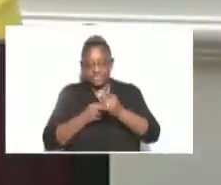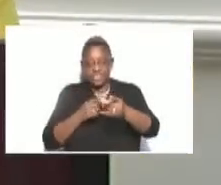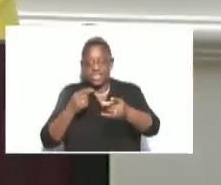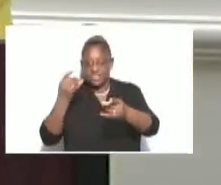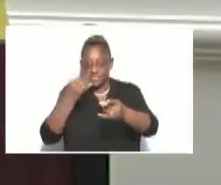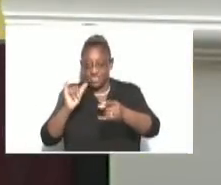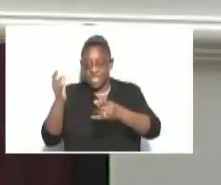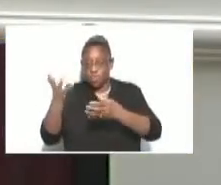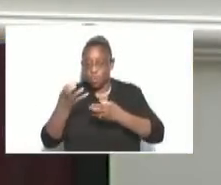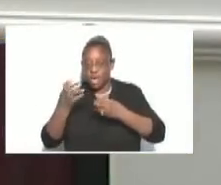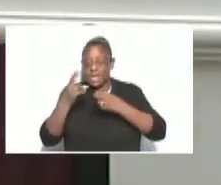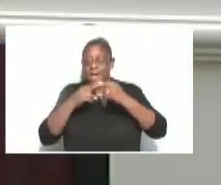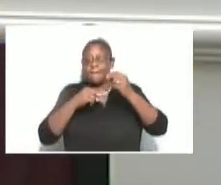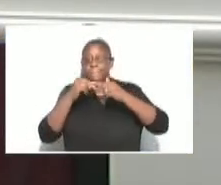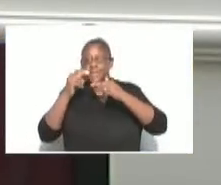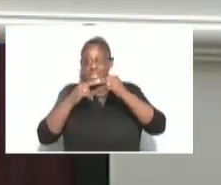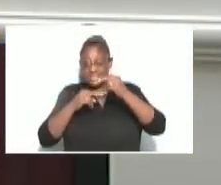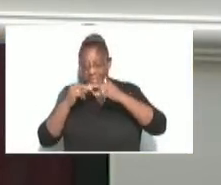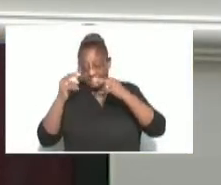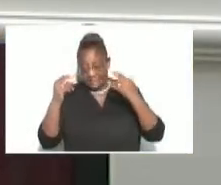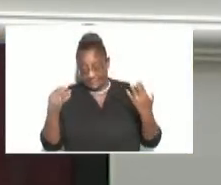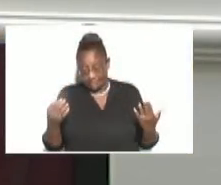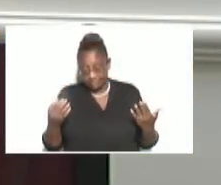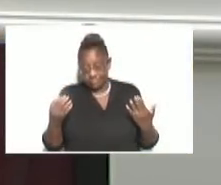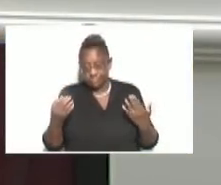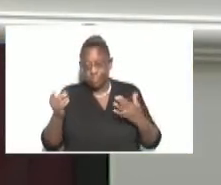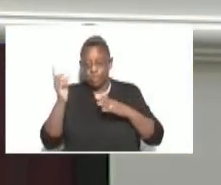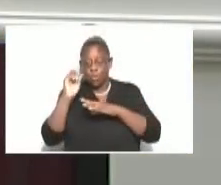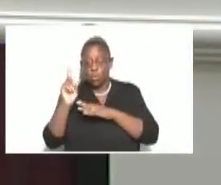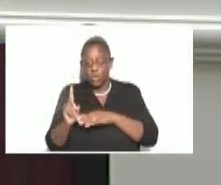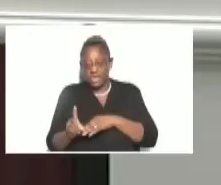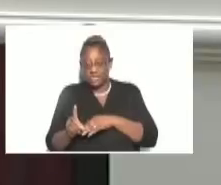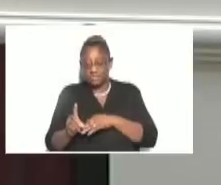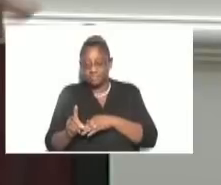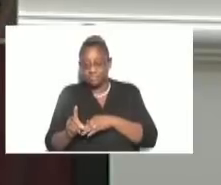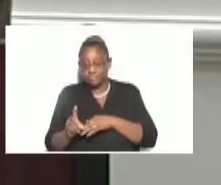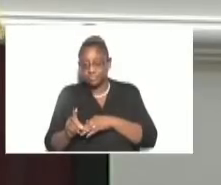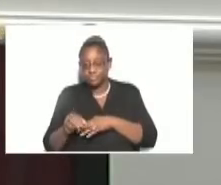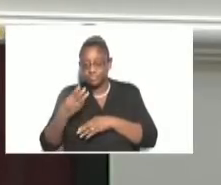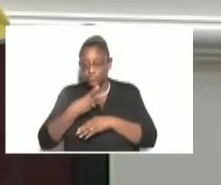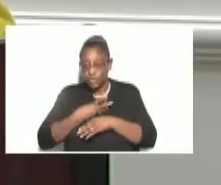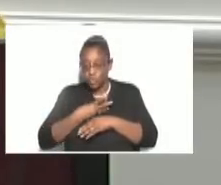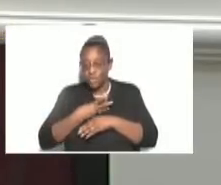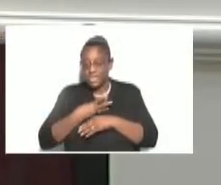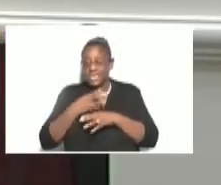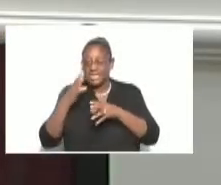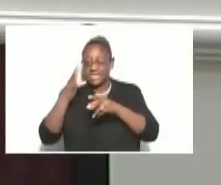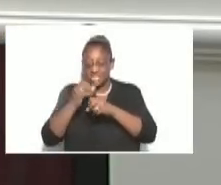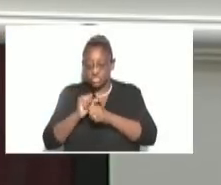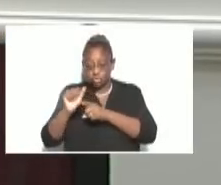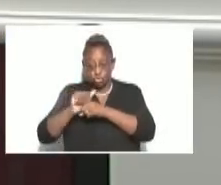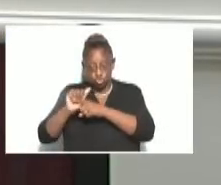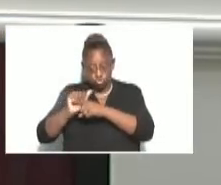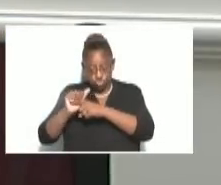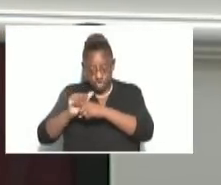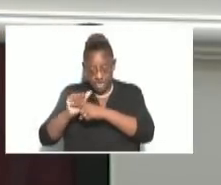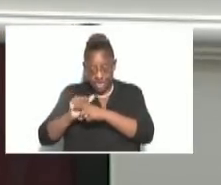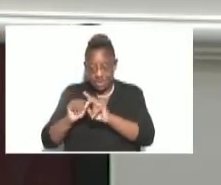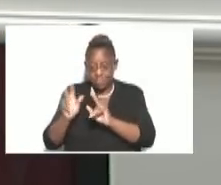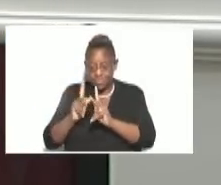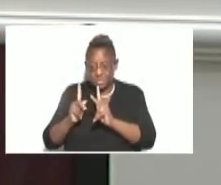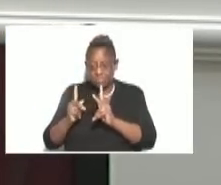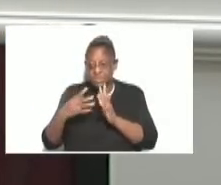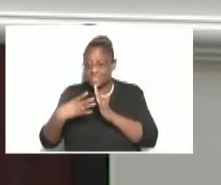building is it's a building where we can train our adults to probably go out into